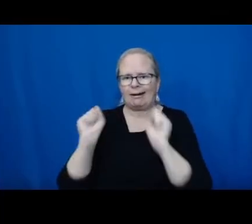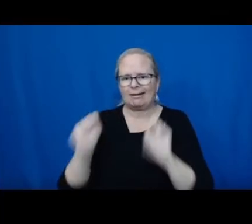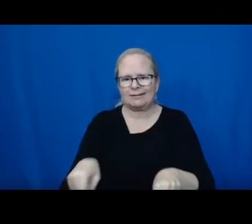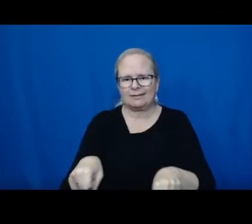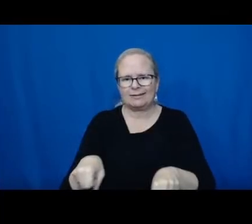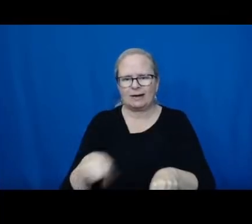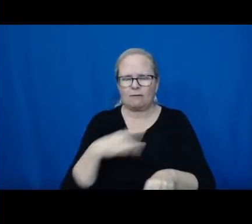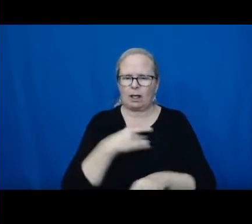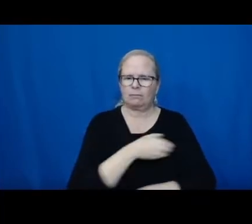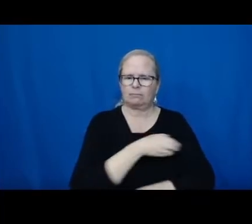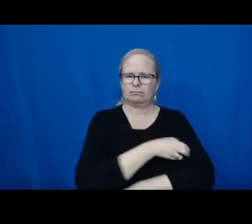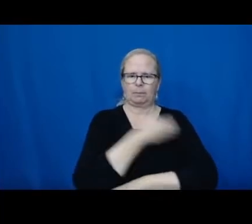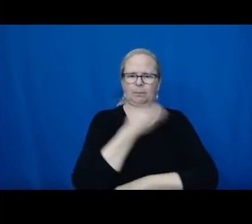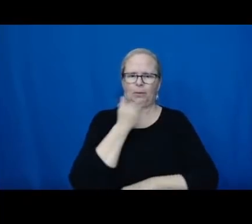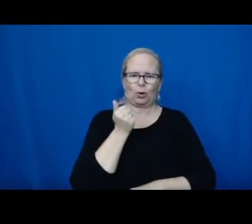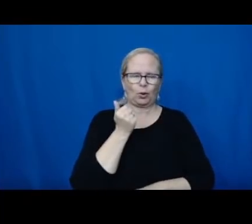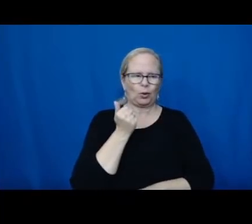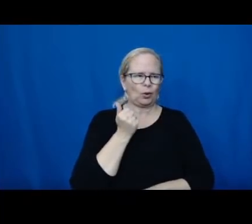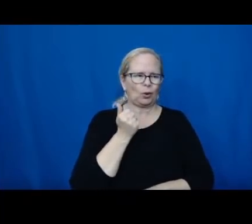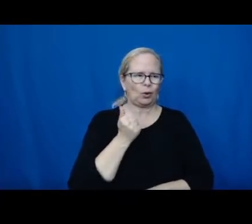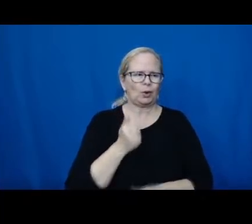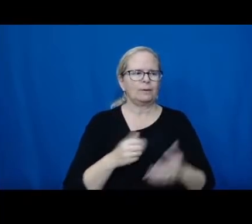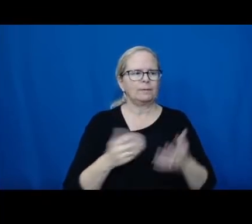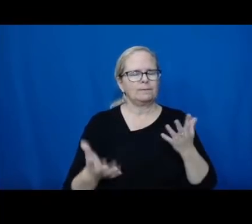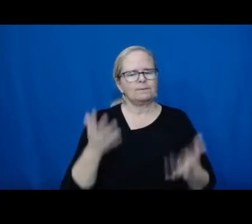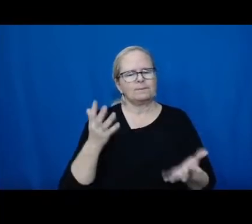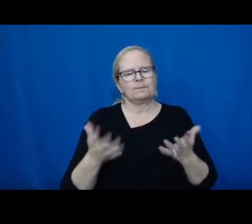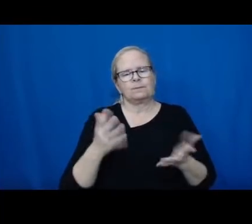and metric in your community for